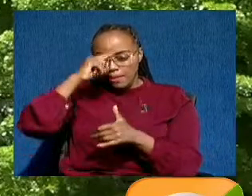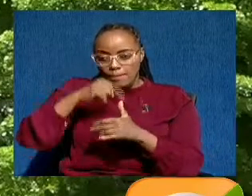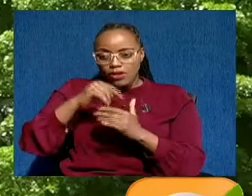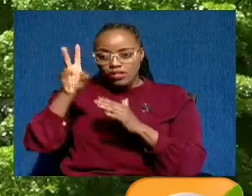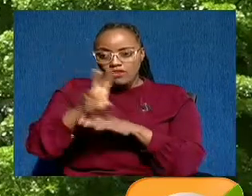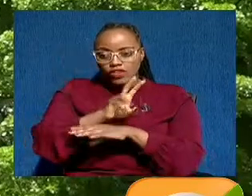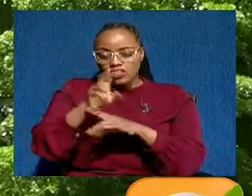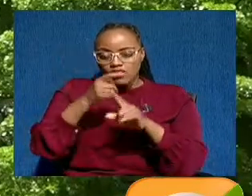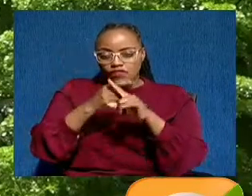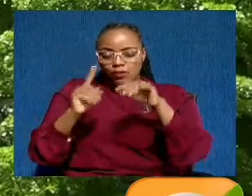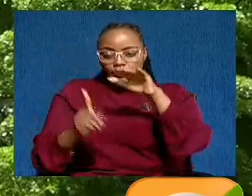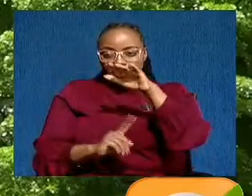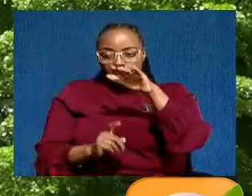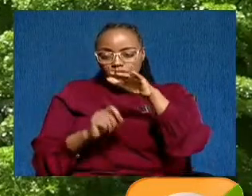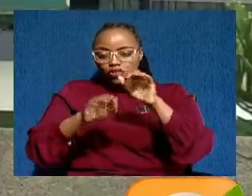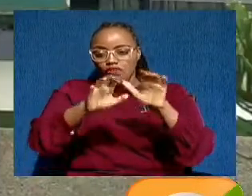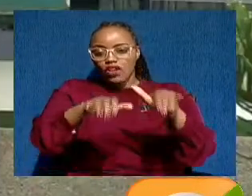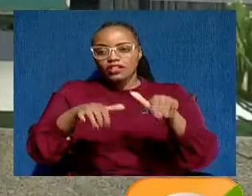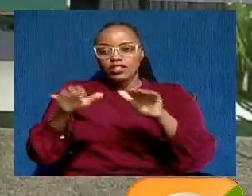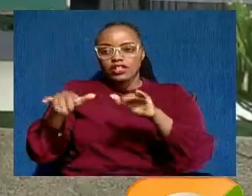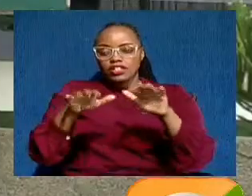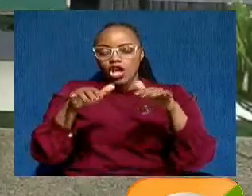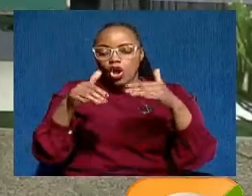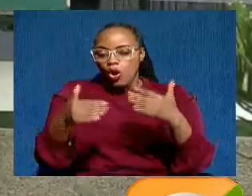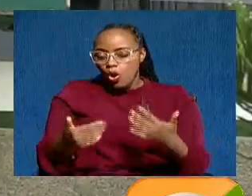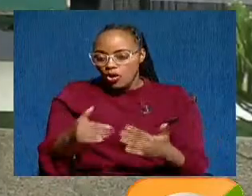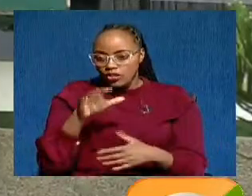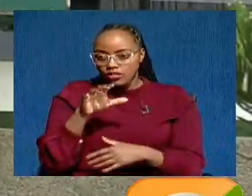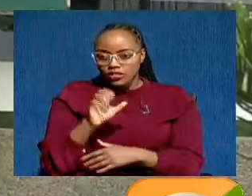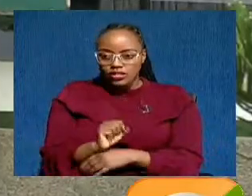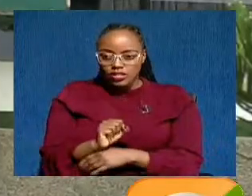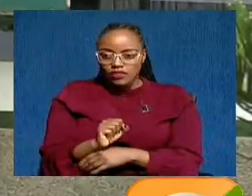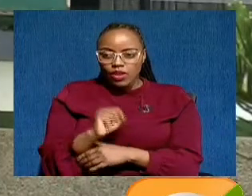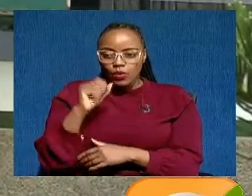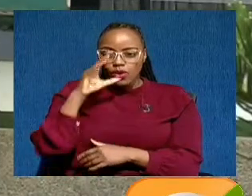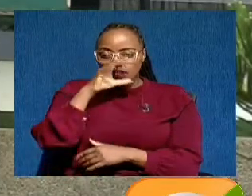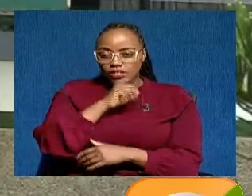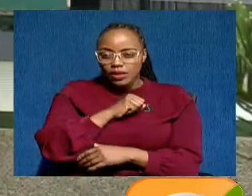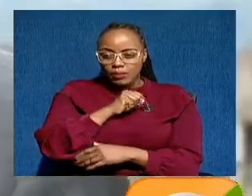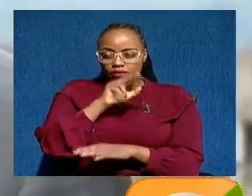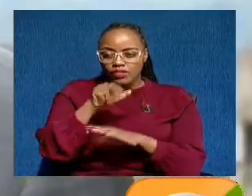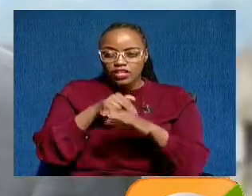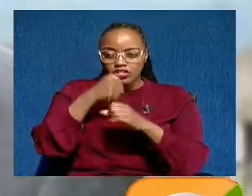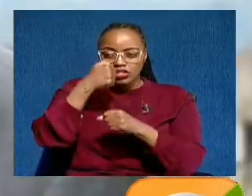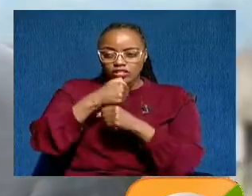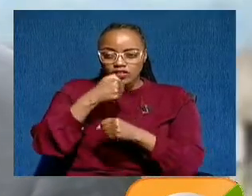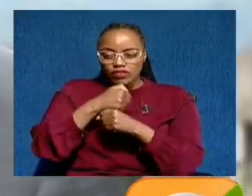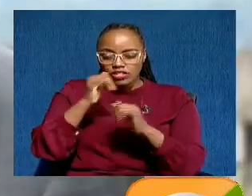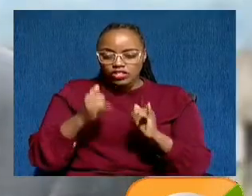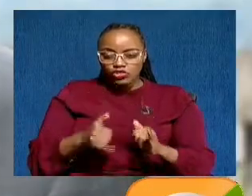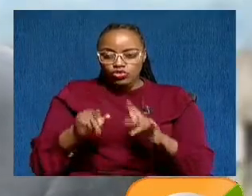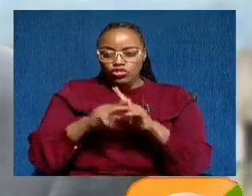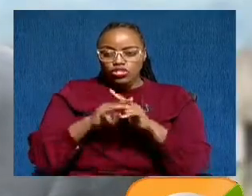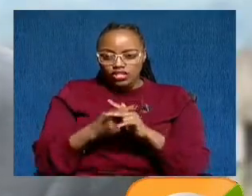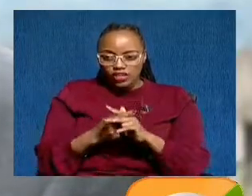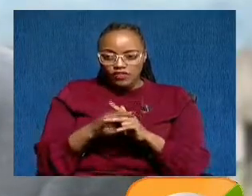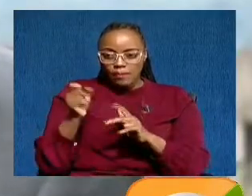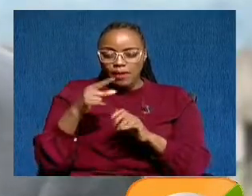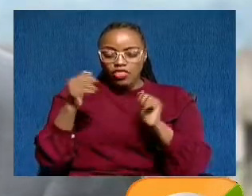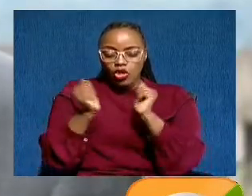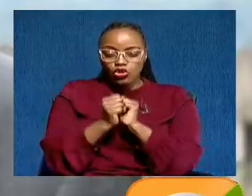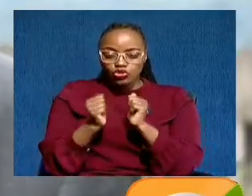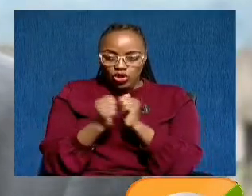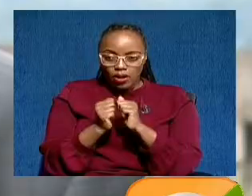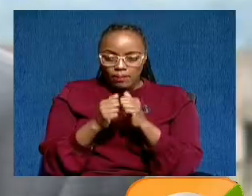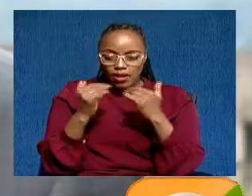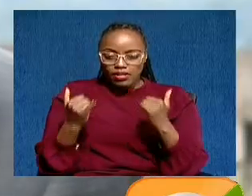oversight from the Ministry of Agriculture or Cabinet. Assuming that the national performance trials commence in October, for example,